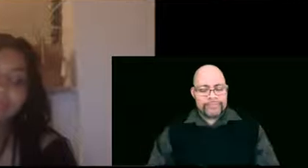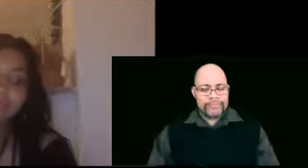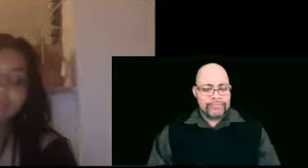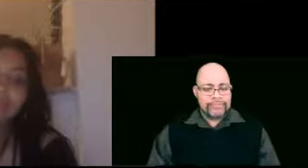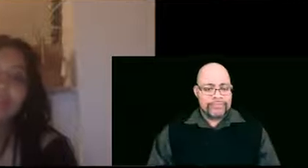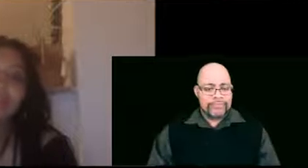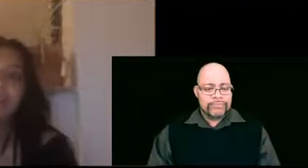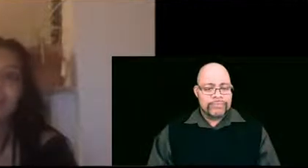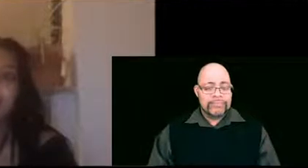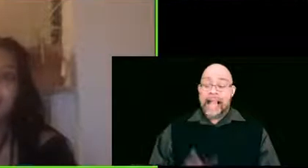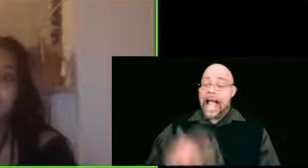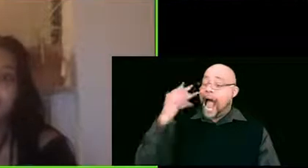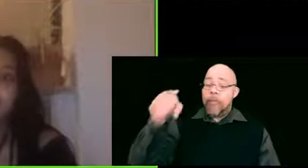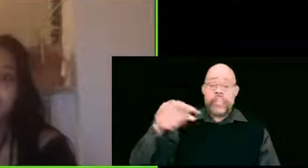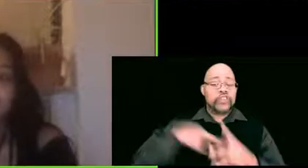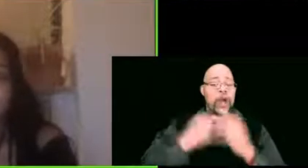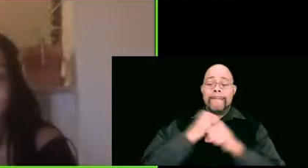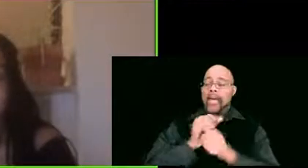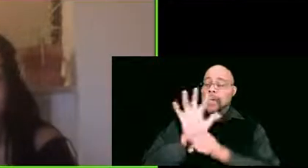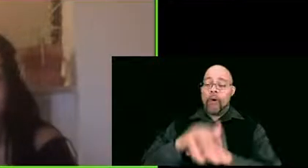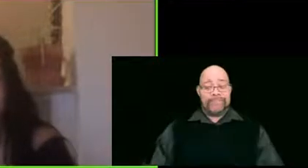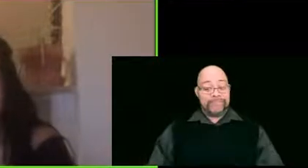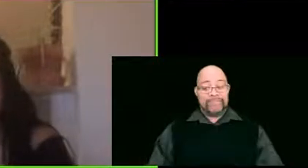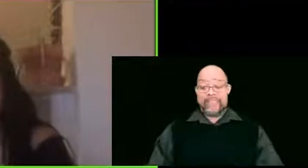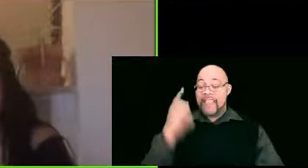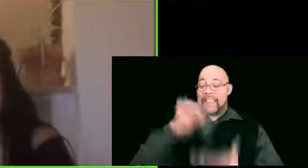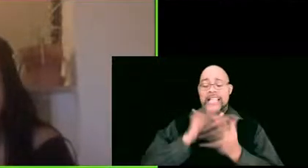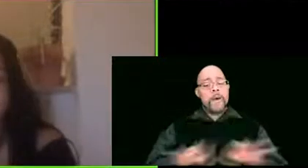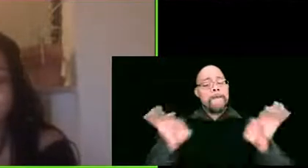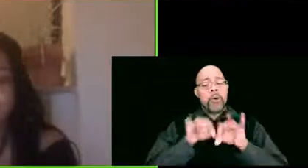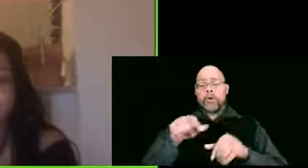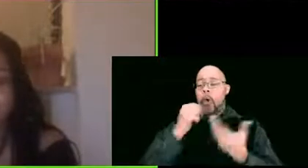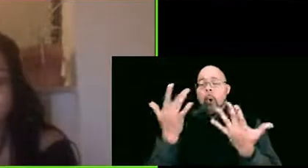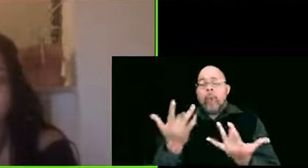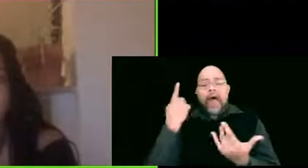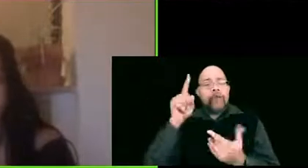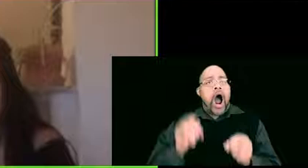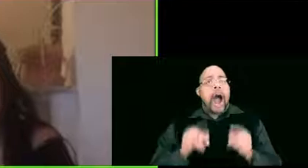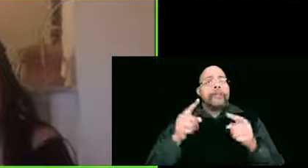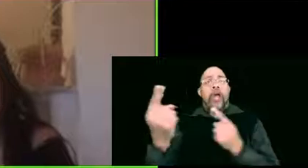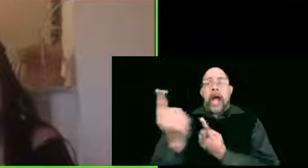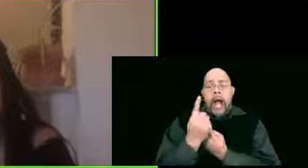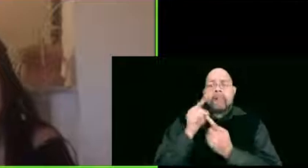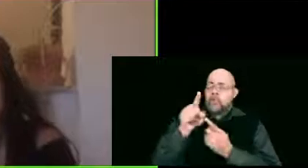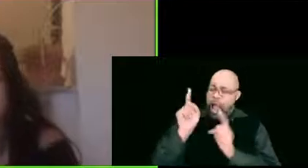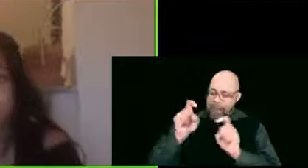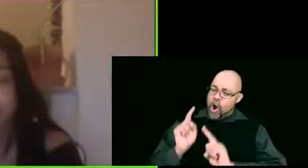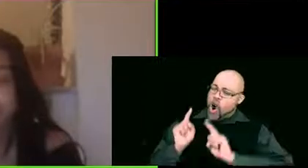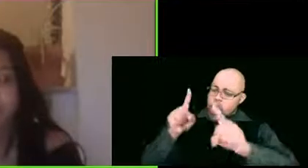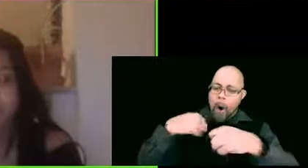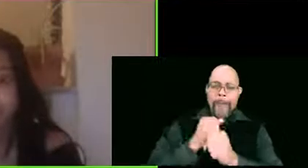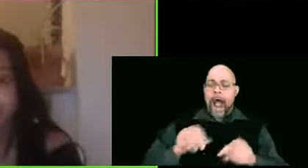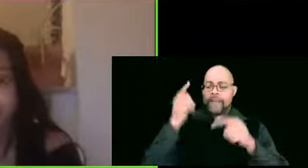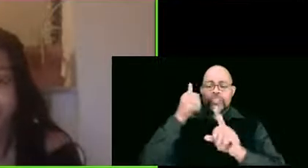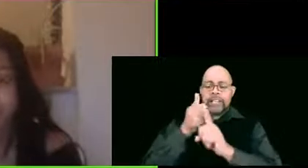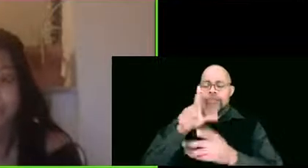be? Get out there and start making films. I think it's so important that you don't wait for opportunities to come to you, that you have